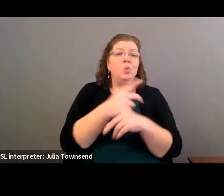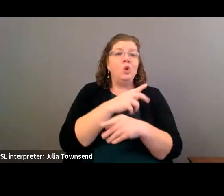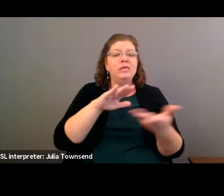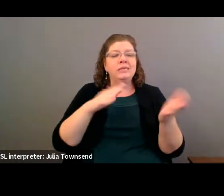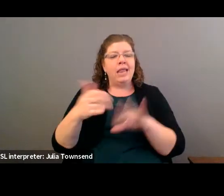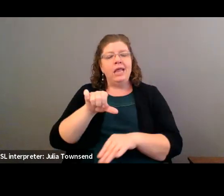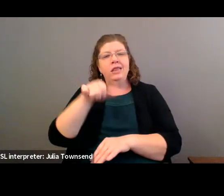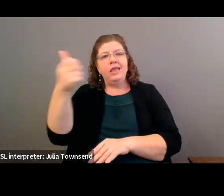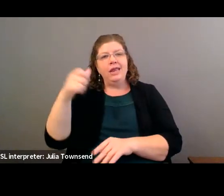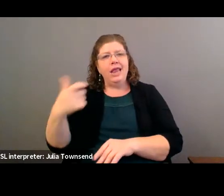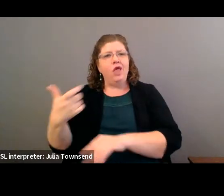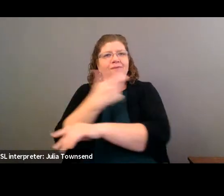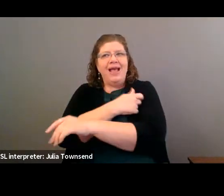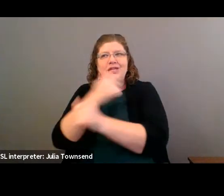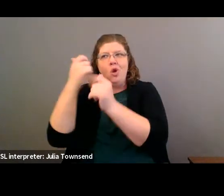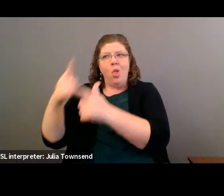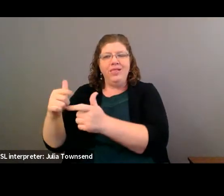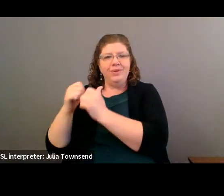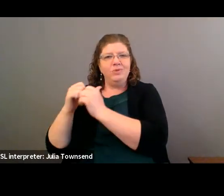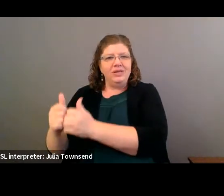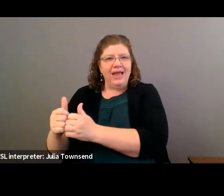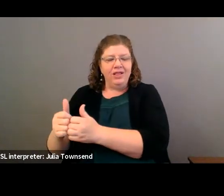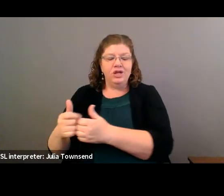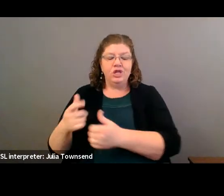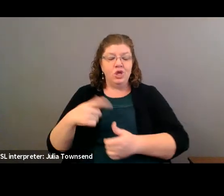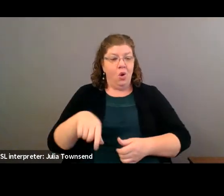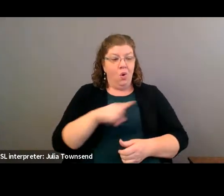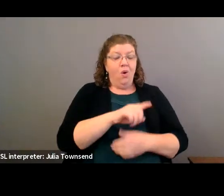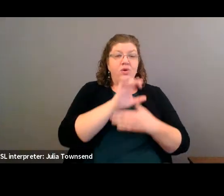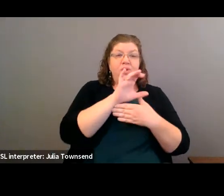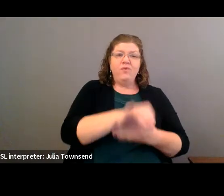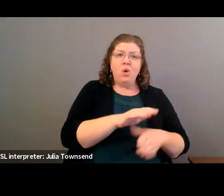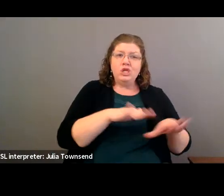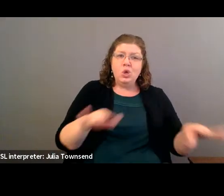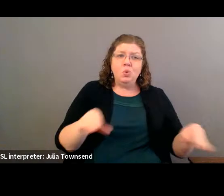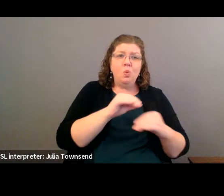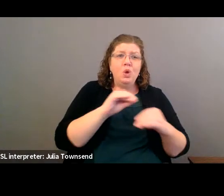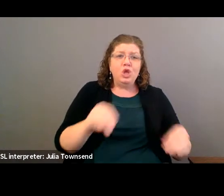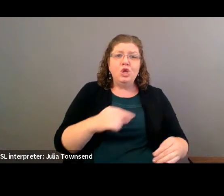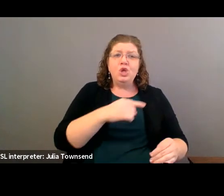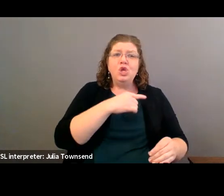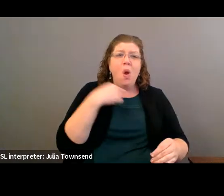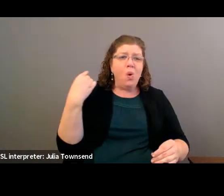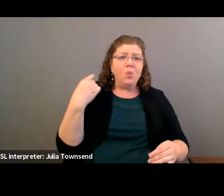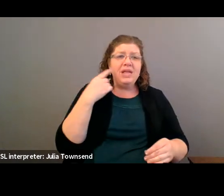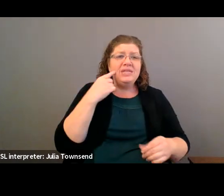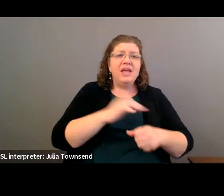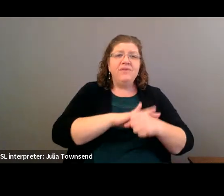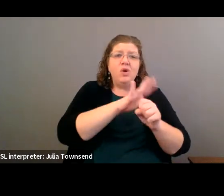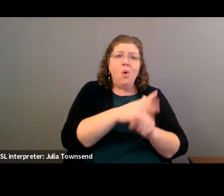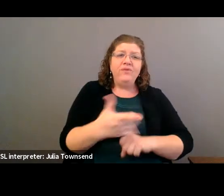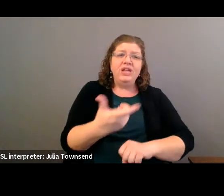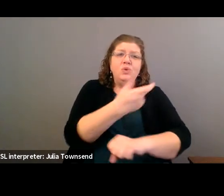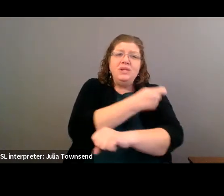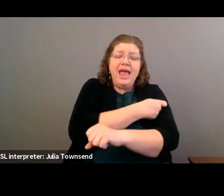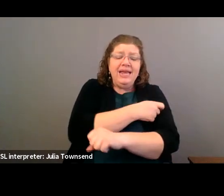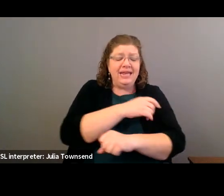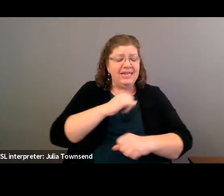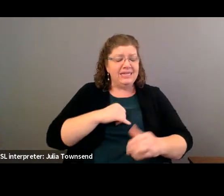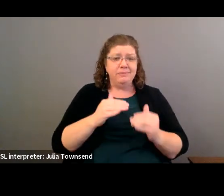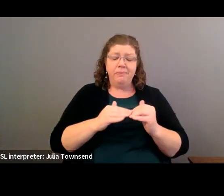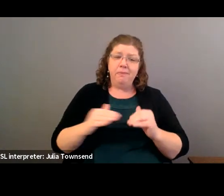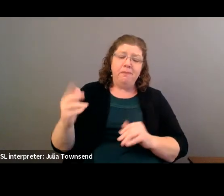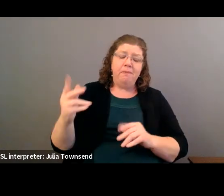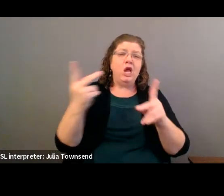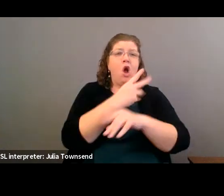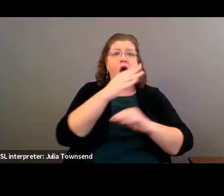to coerce children who have no risk of COVID to take this is beyond child abuse. The misleading stat that the vaccine